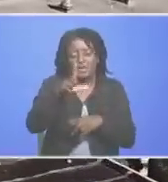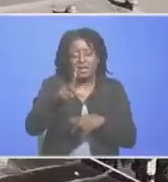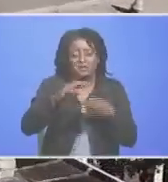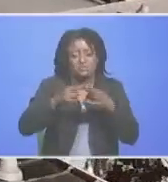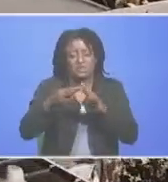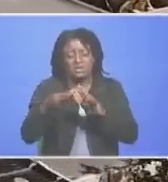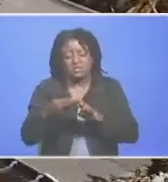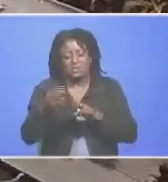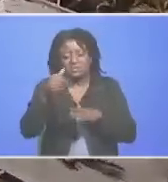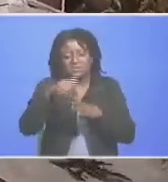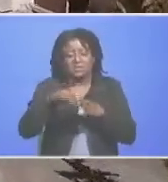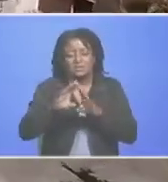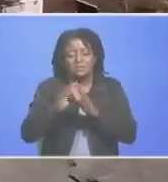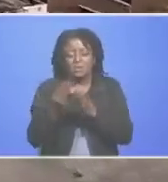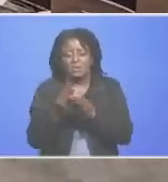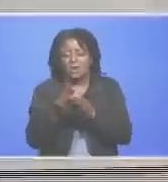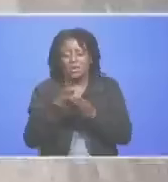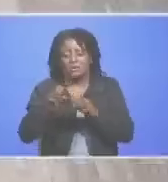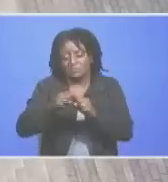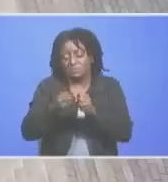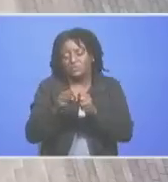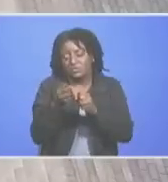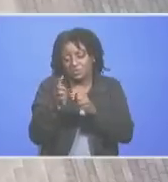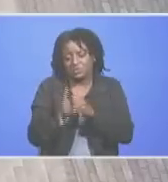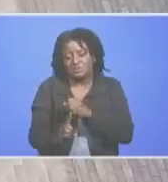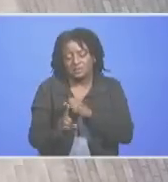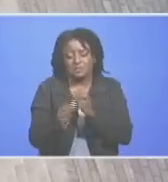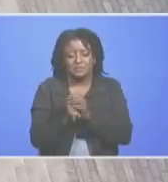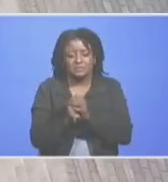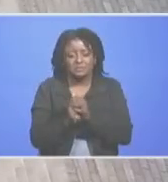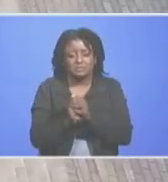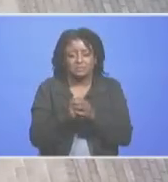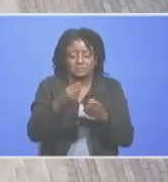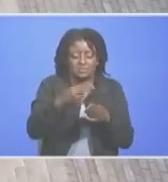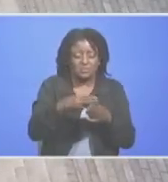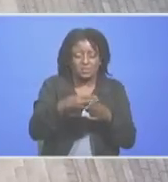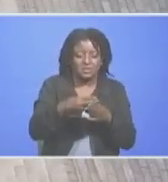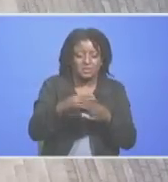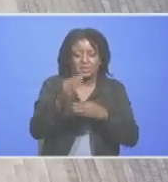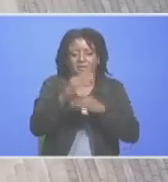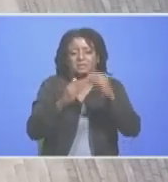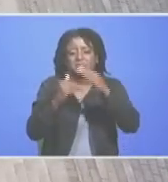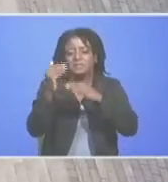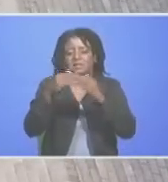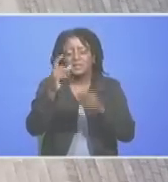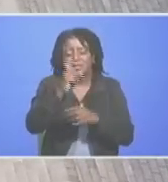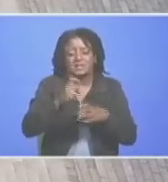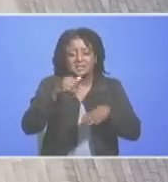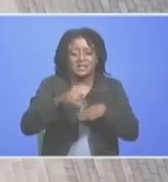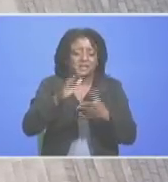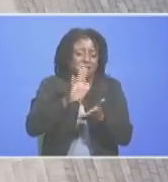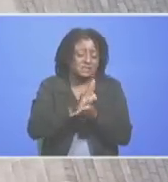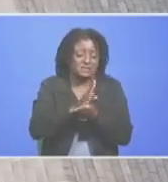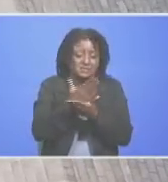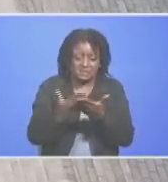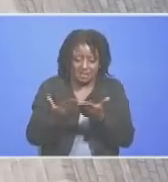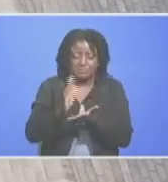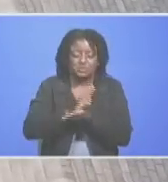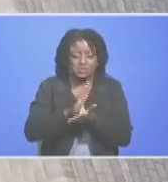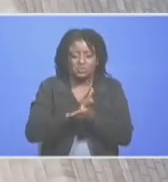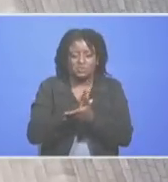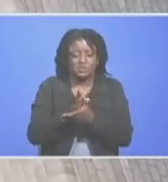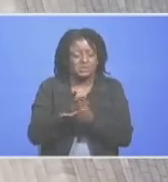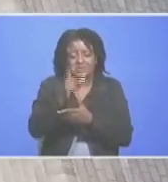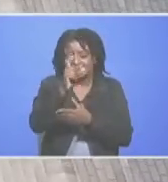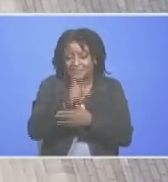board deteriorated. Calling the infrastructural needs at some schools desperate, Minister of Education, the